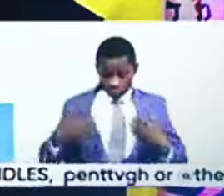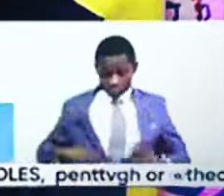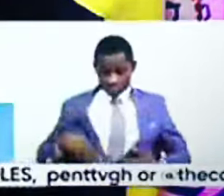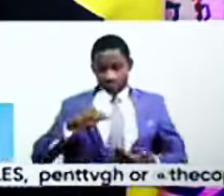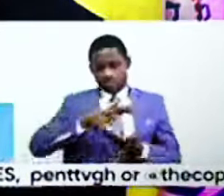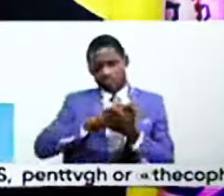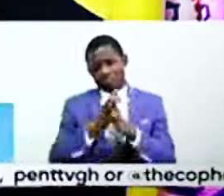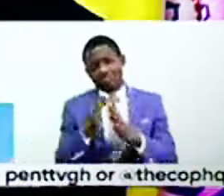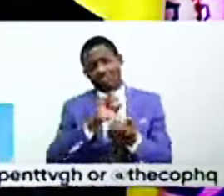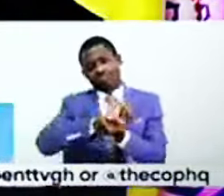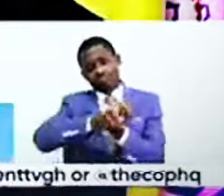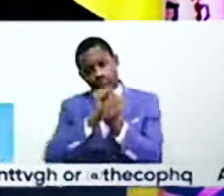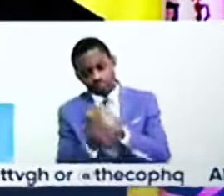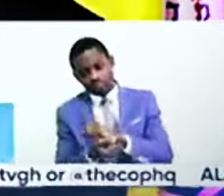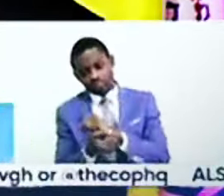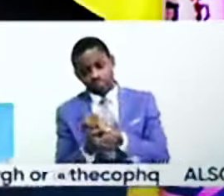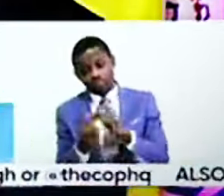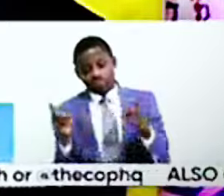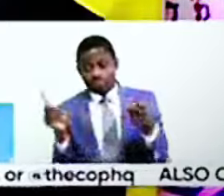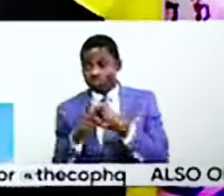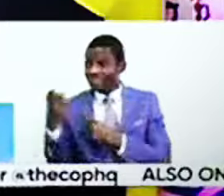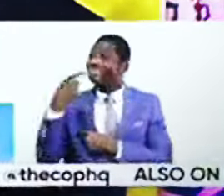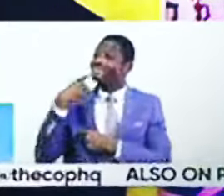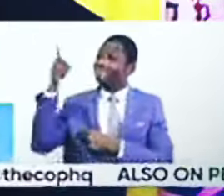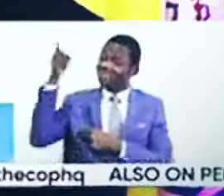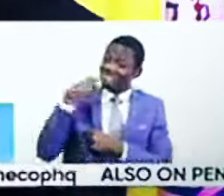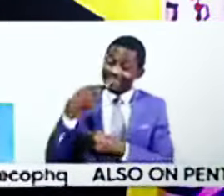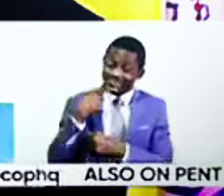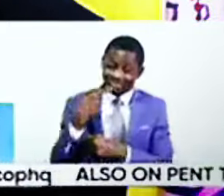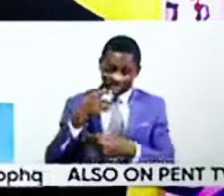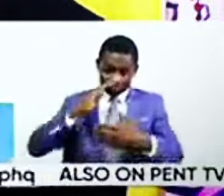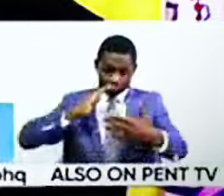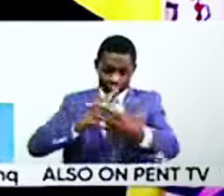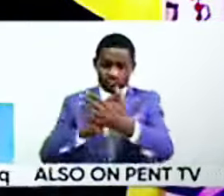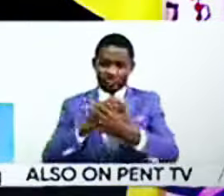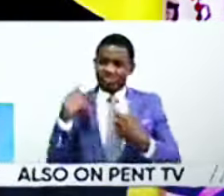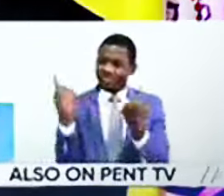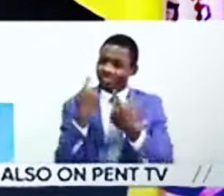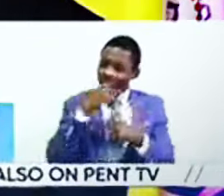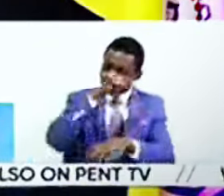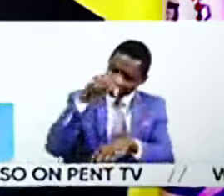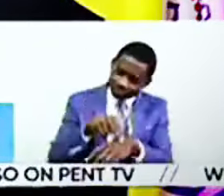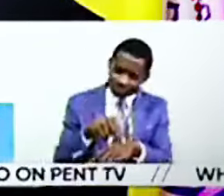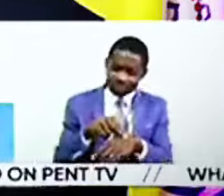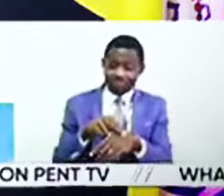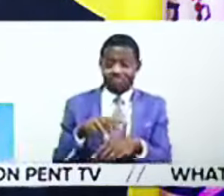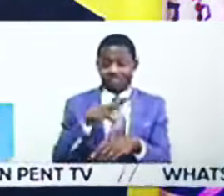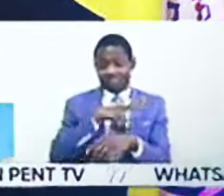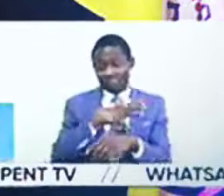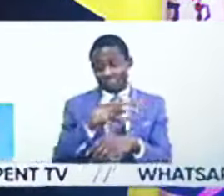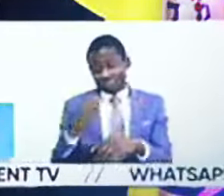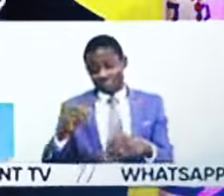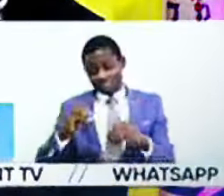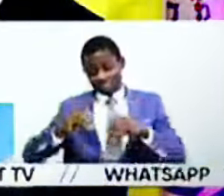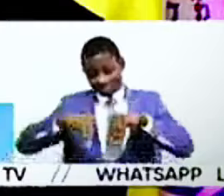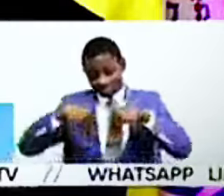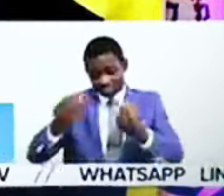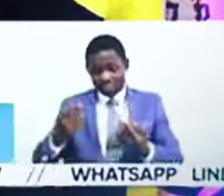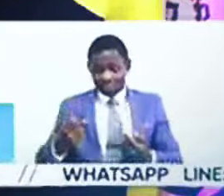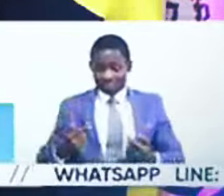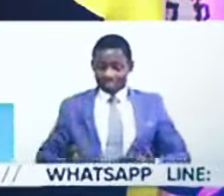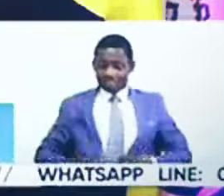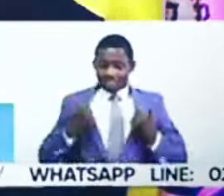I'm saying that block the sin nature. Yeah, make an say si hunam and give the eternal life space.